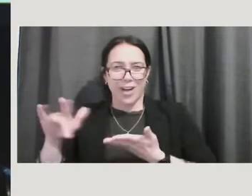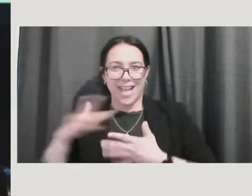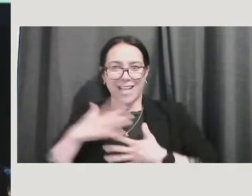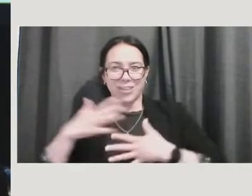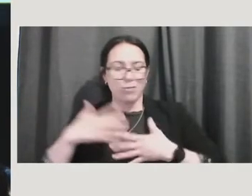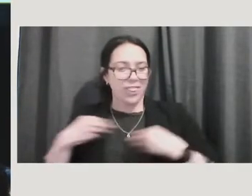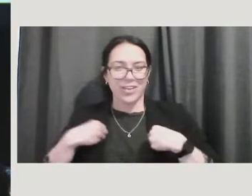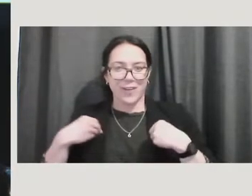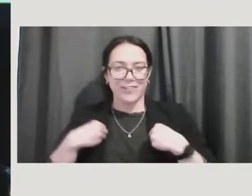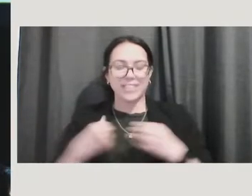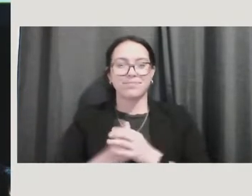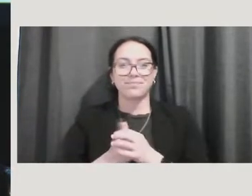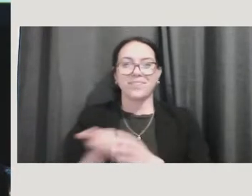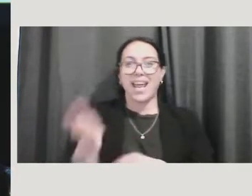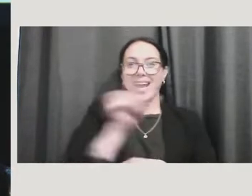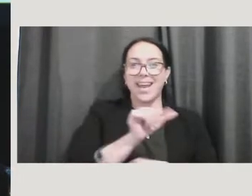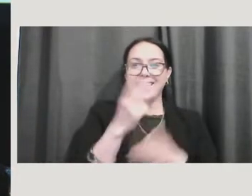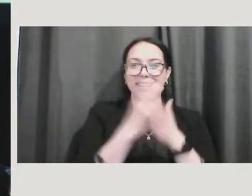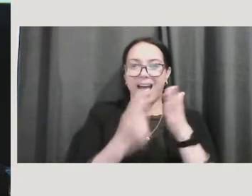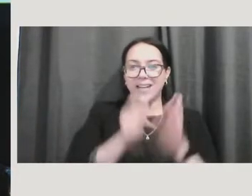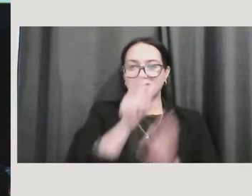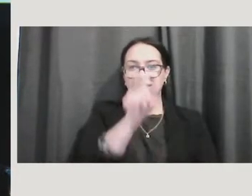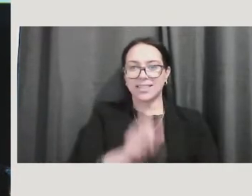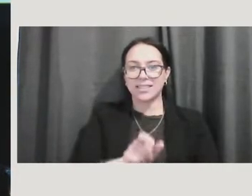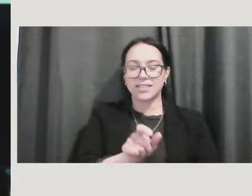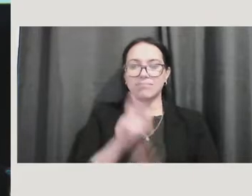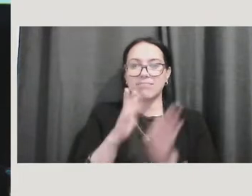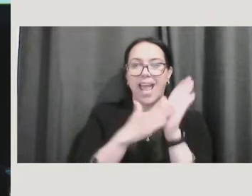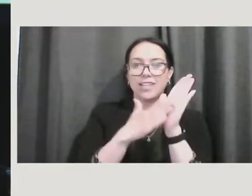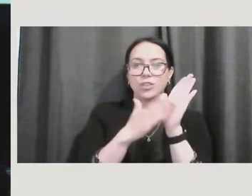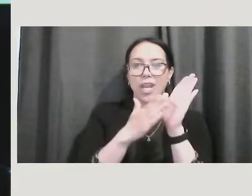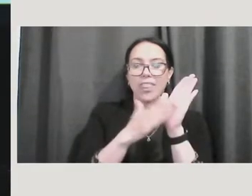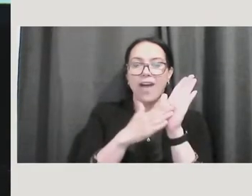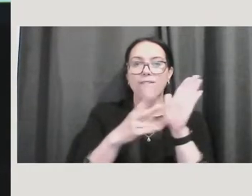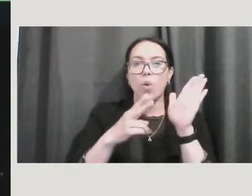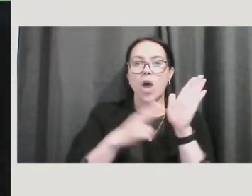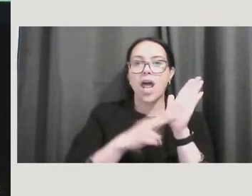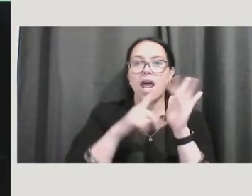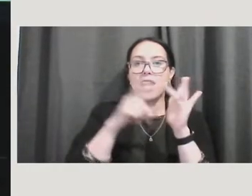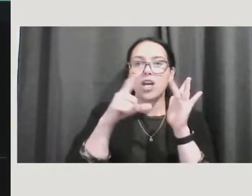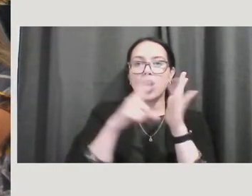our next artist please put your hands together for Nicole Rucker